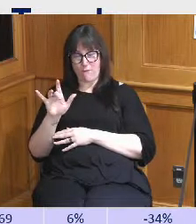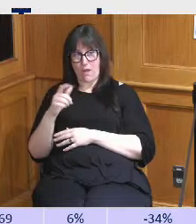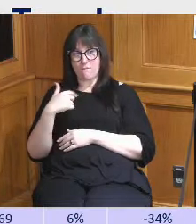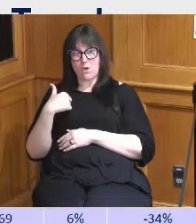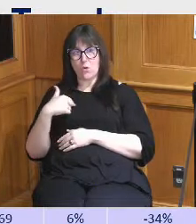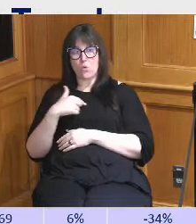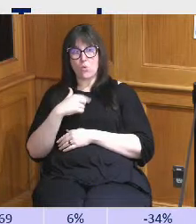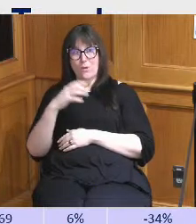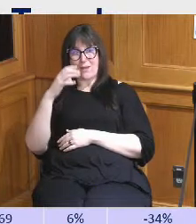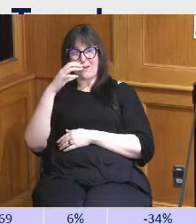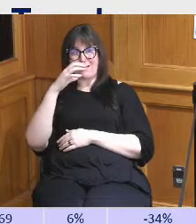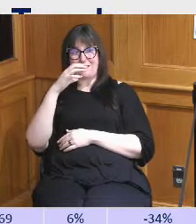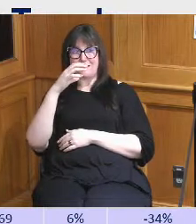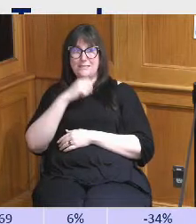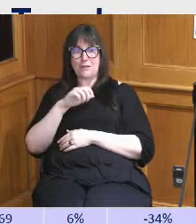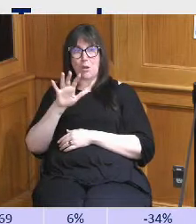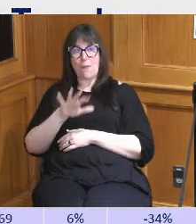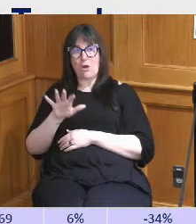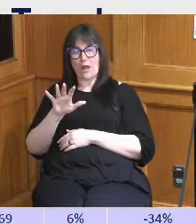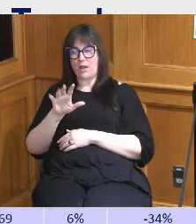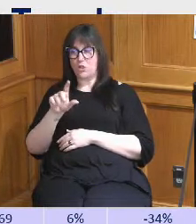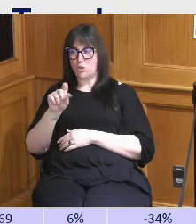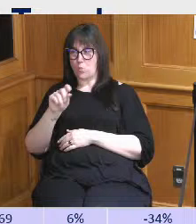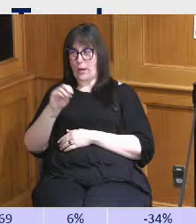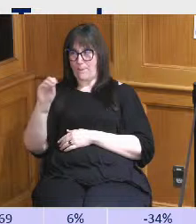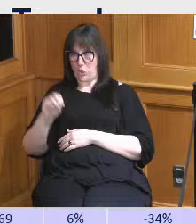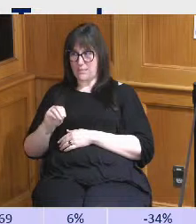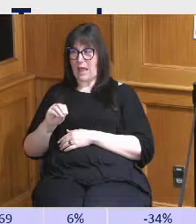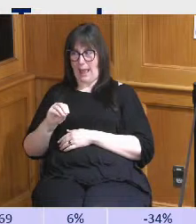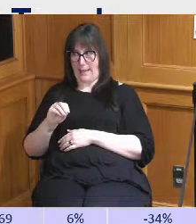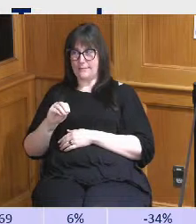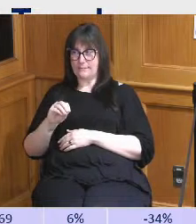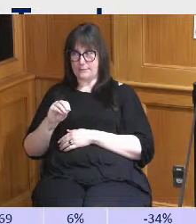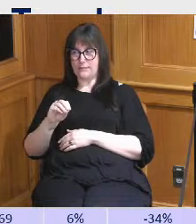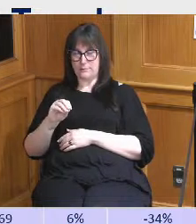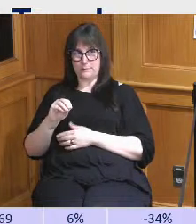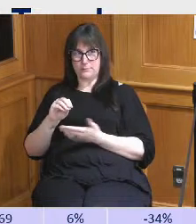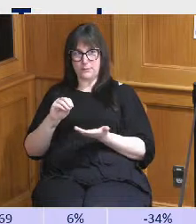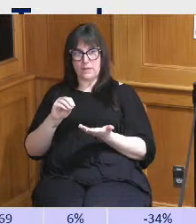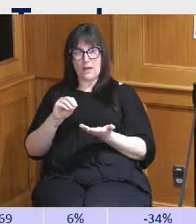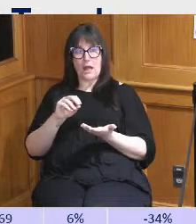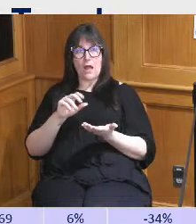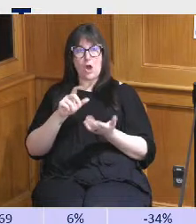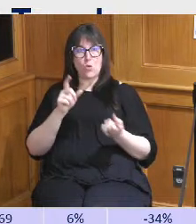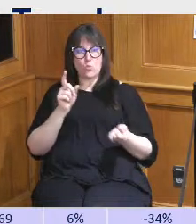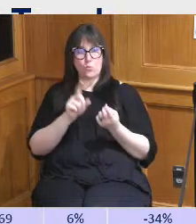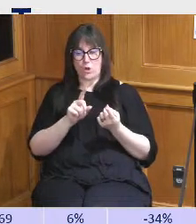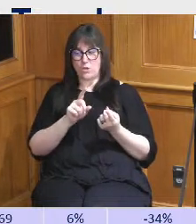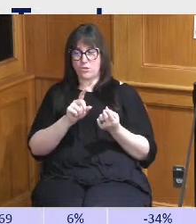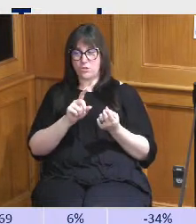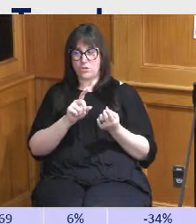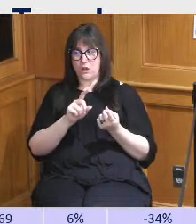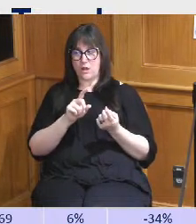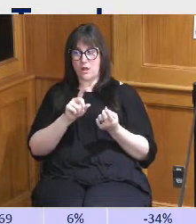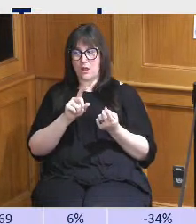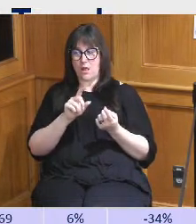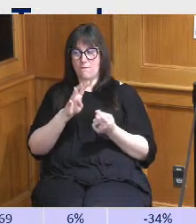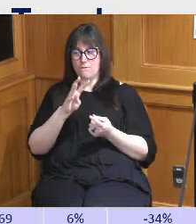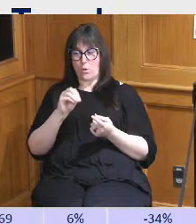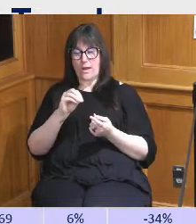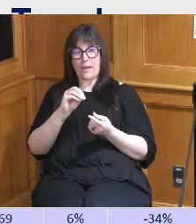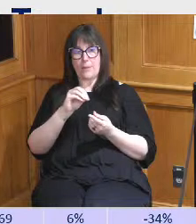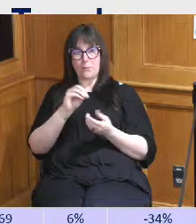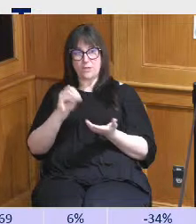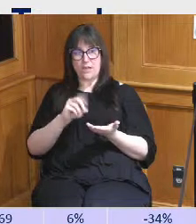vacancy rate in our assessment department, a 34% reduction in the vacancy rate for our ongoing